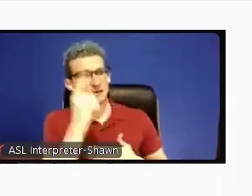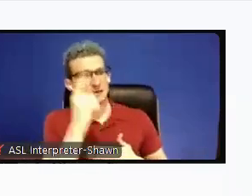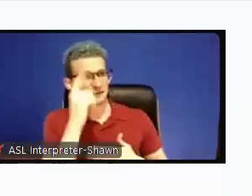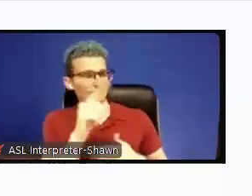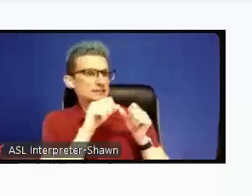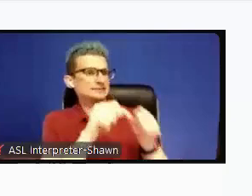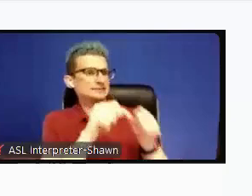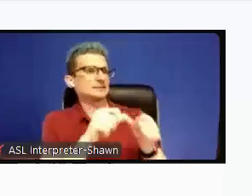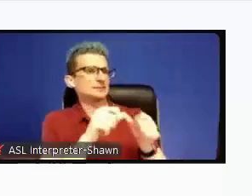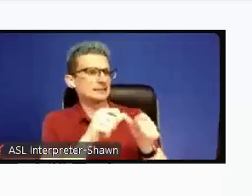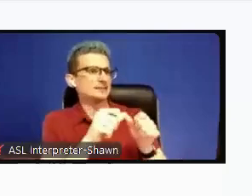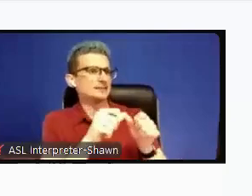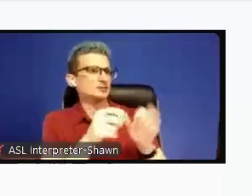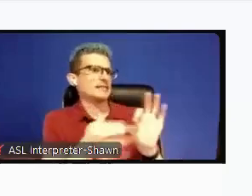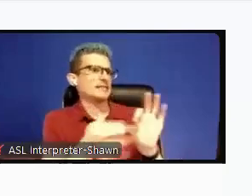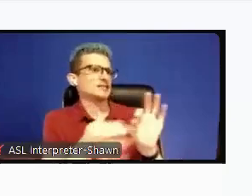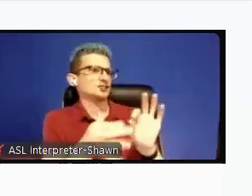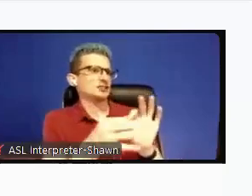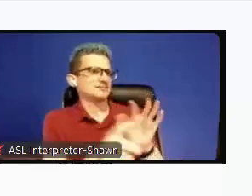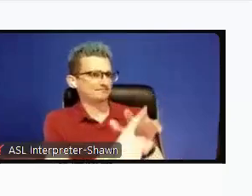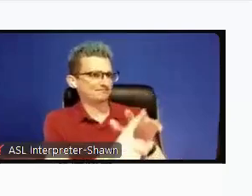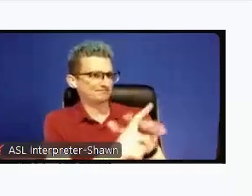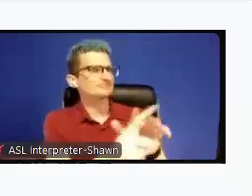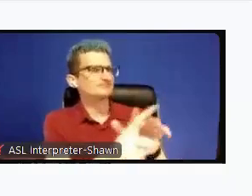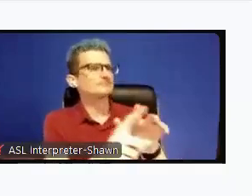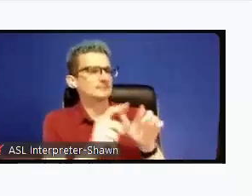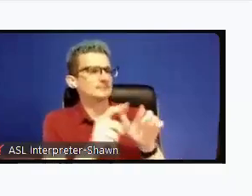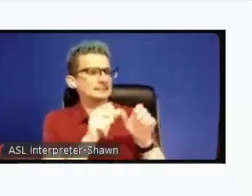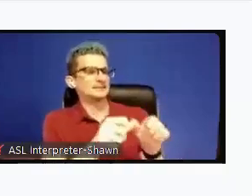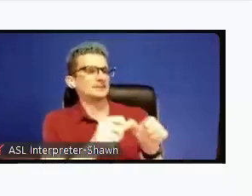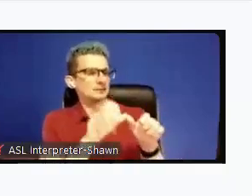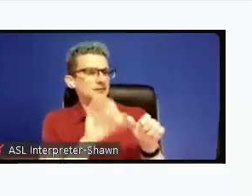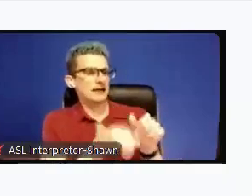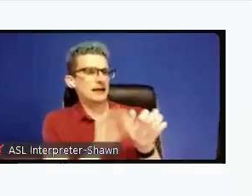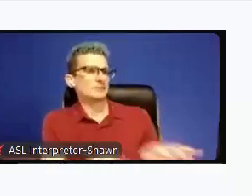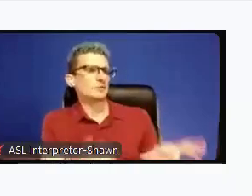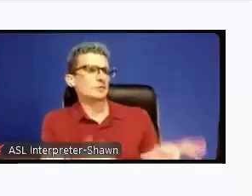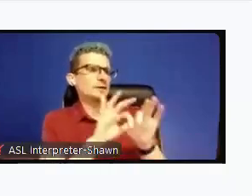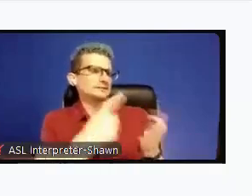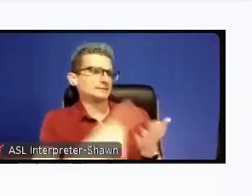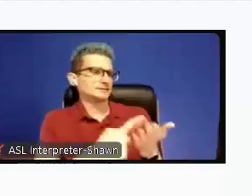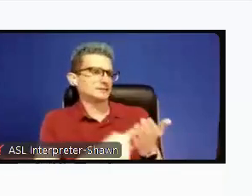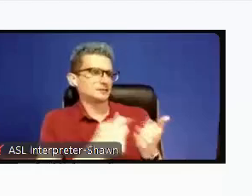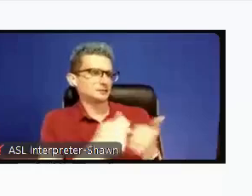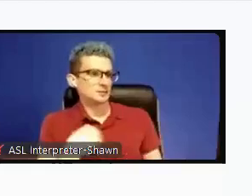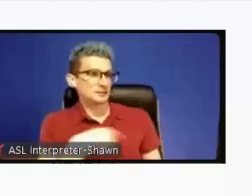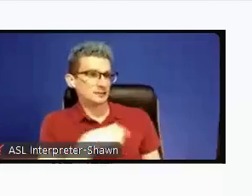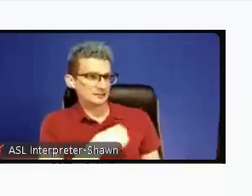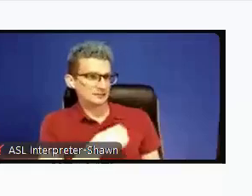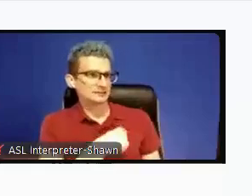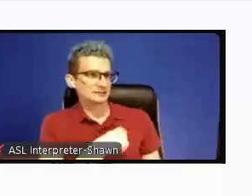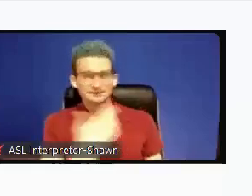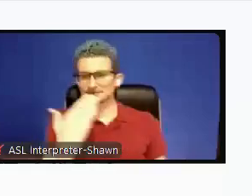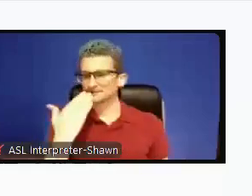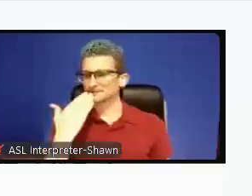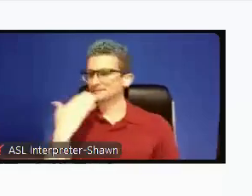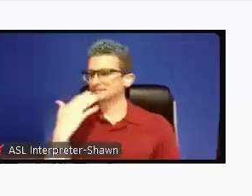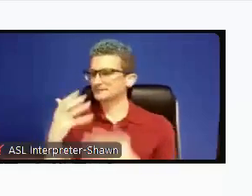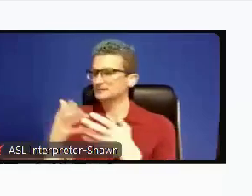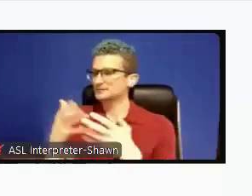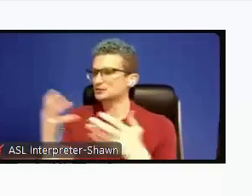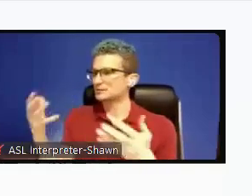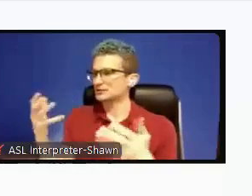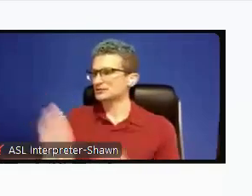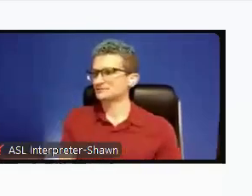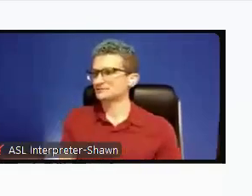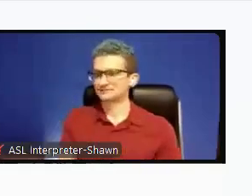and continuing to have these really important discussions with us. Thank you so much, Megan. All right,